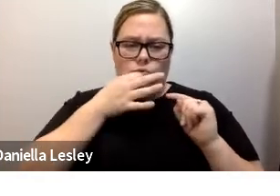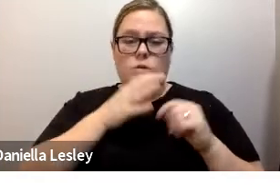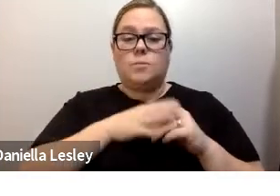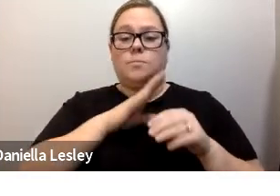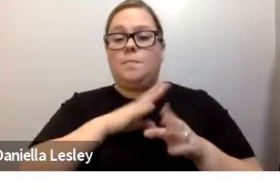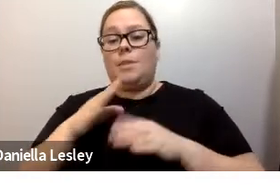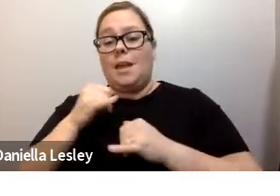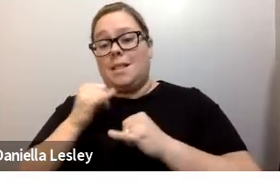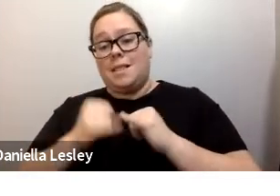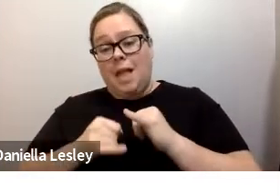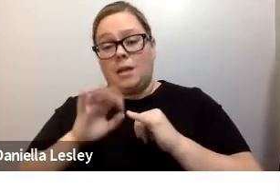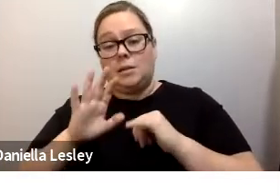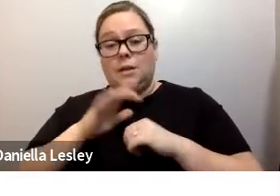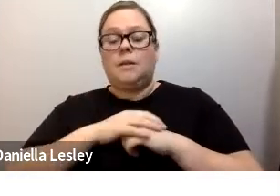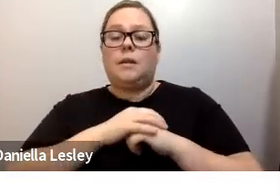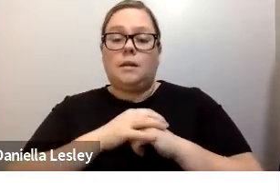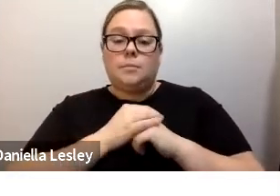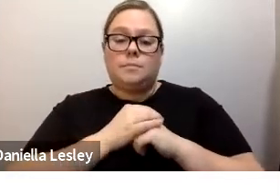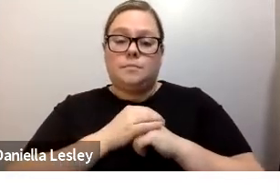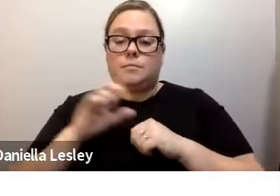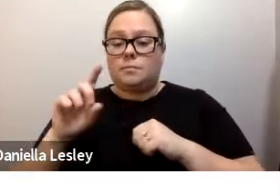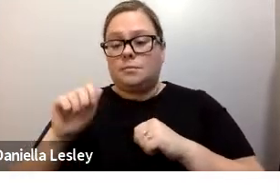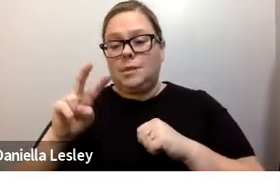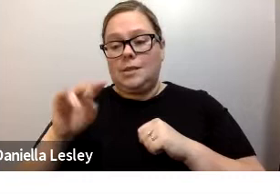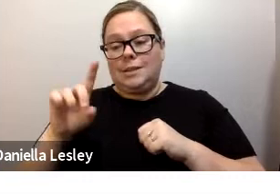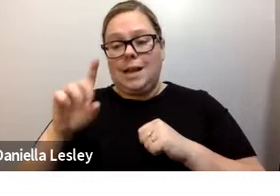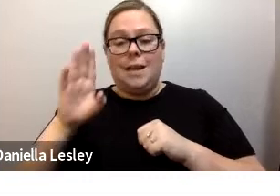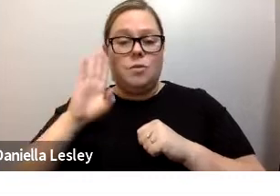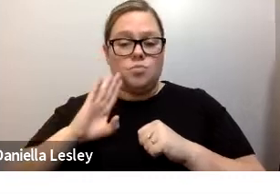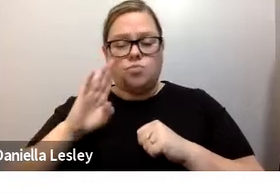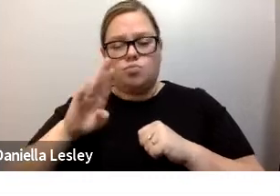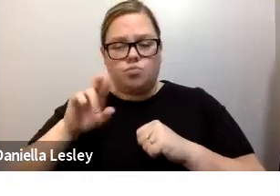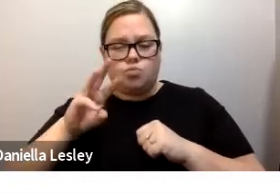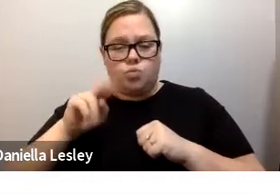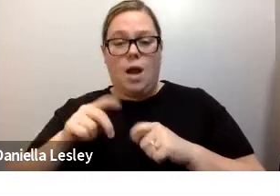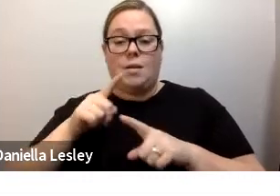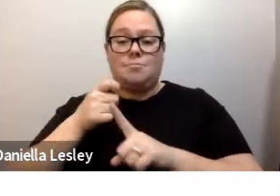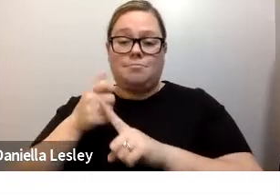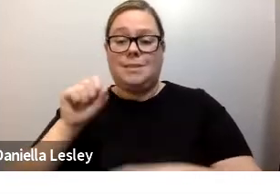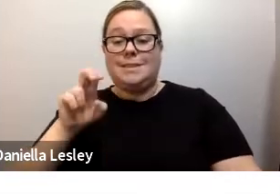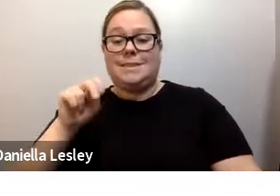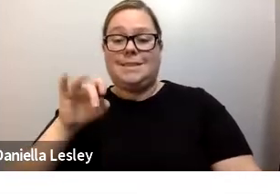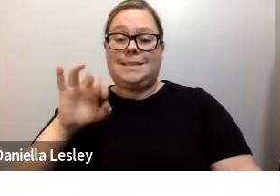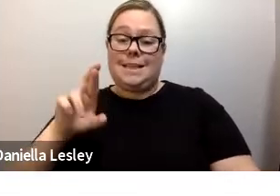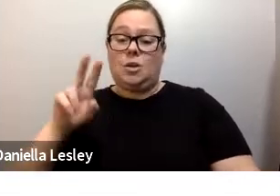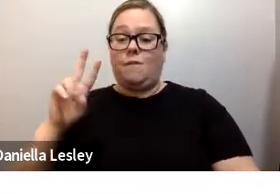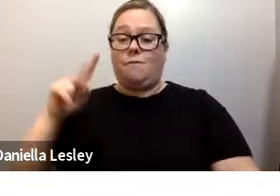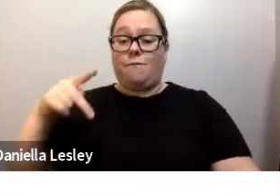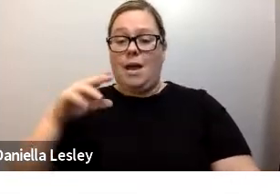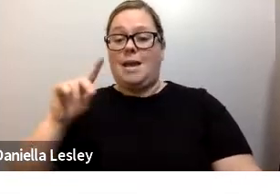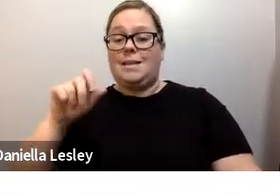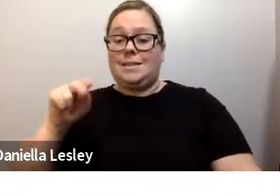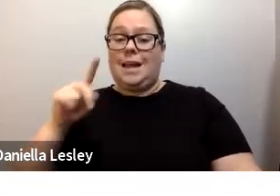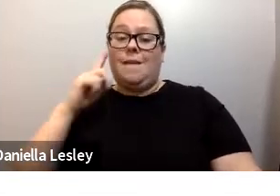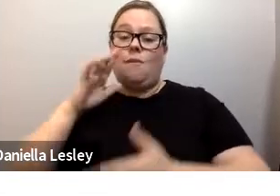Last but not the least one is Dr. David Brown. He's a senior vice president and dean of School of Health